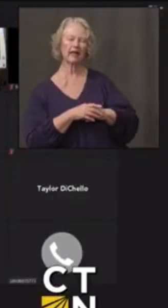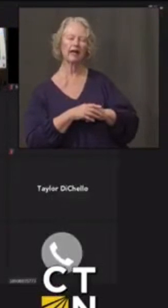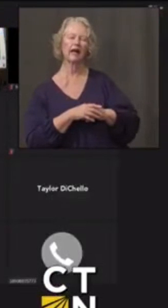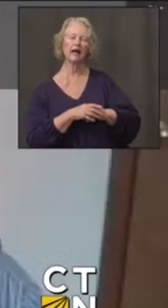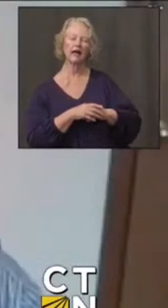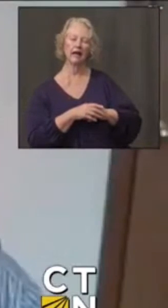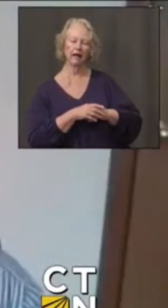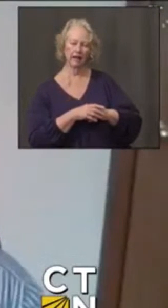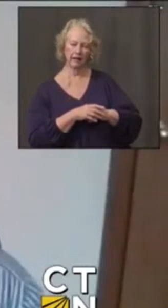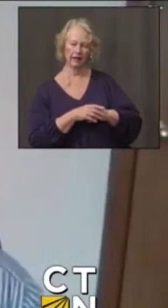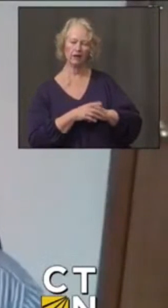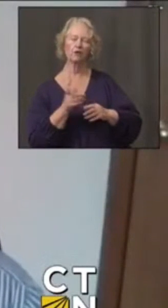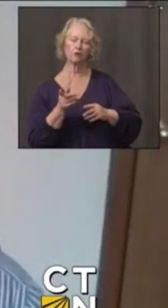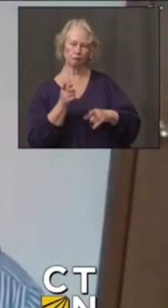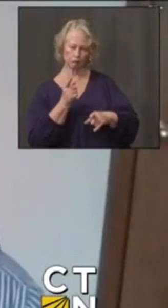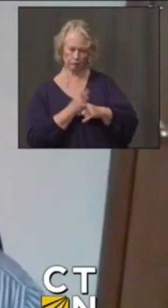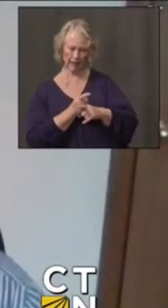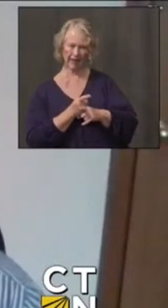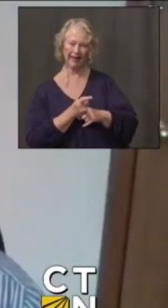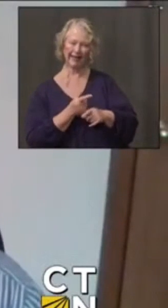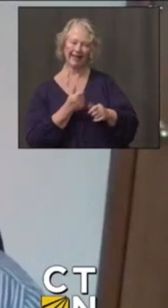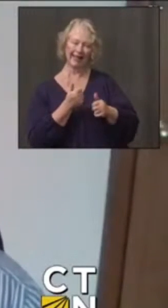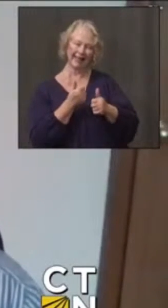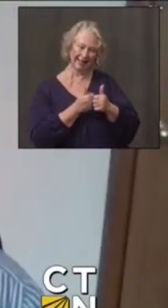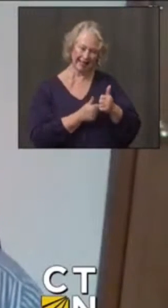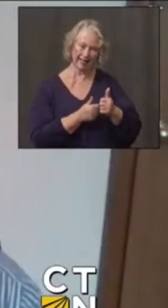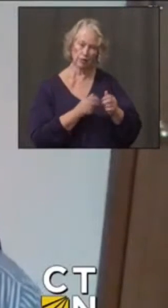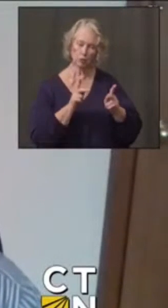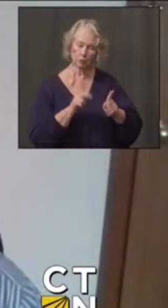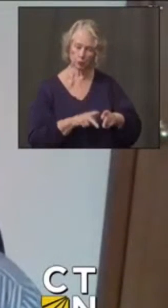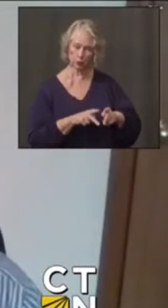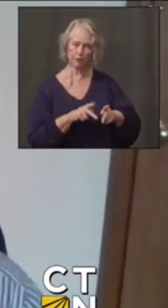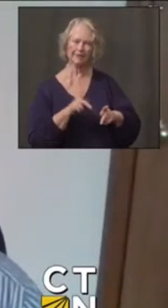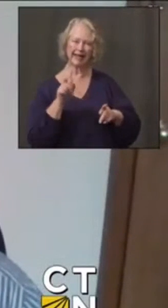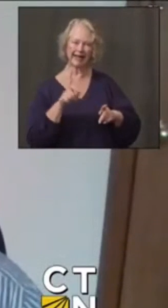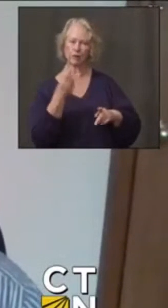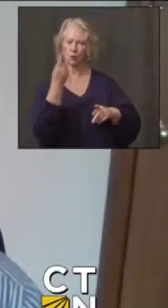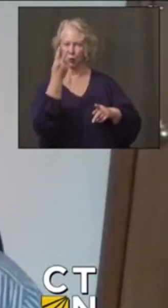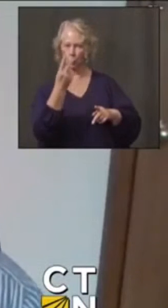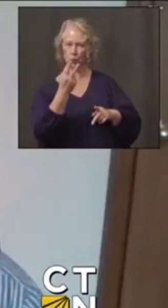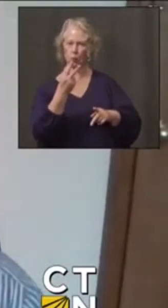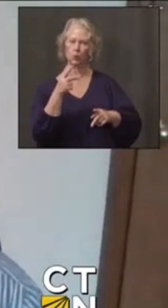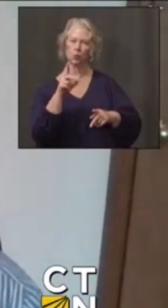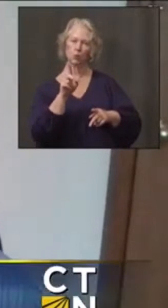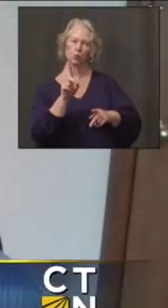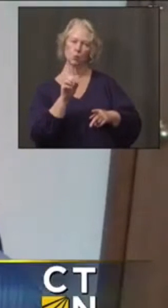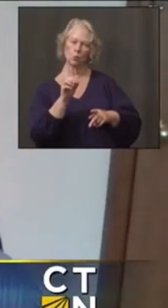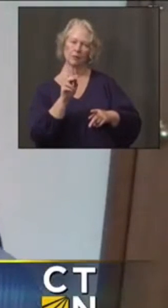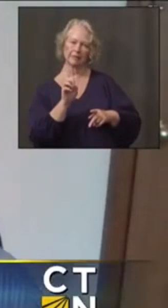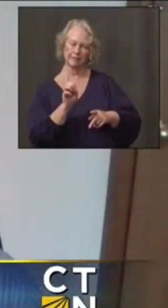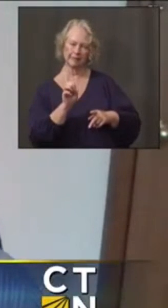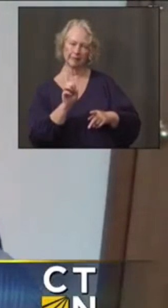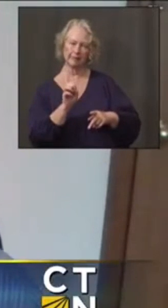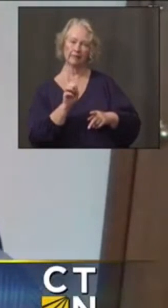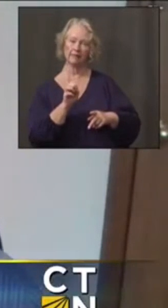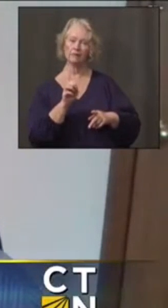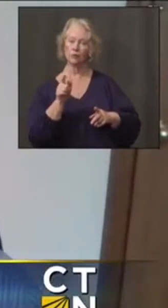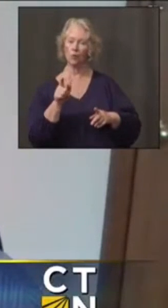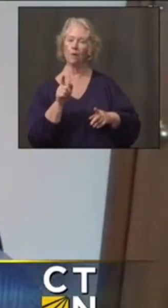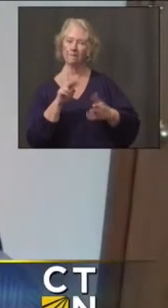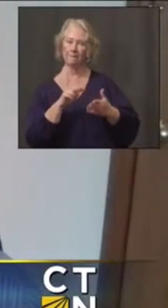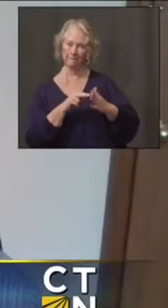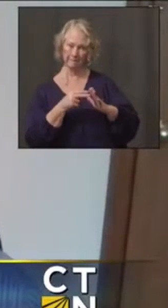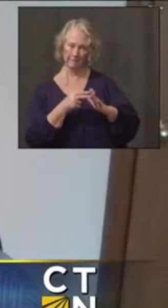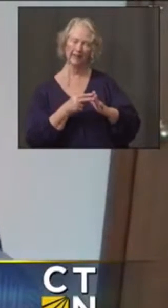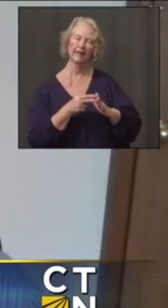is exactly the case, that each immunized patient needs 2 doses. And so if you do the math, to clarify,